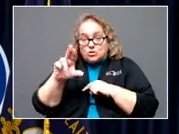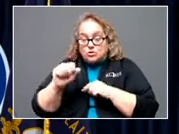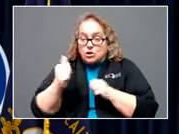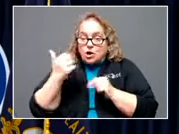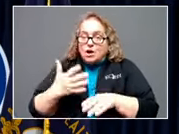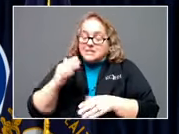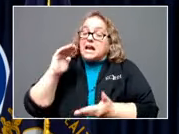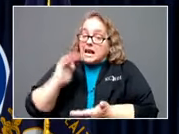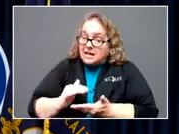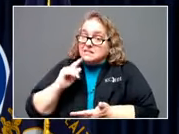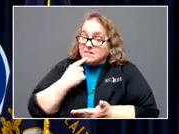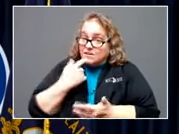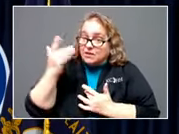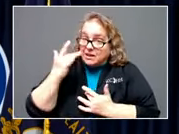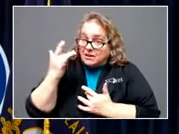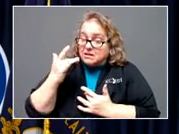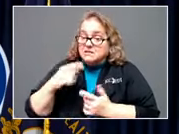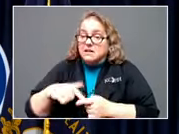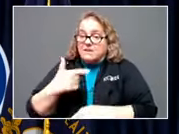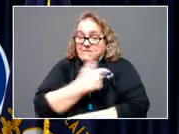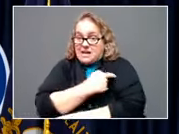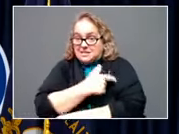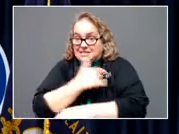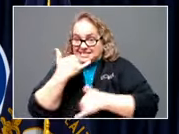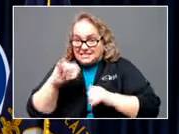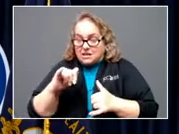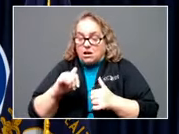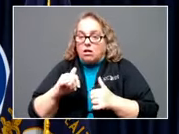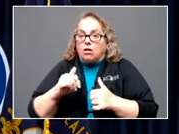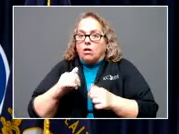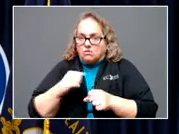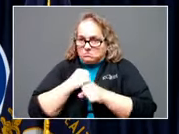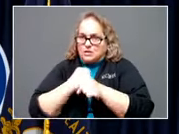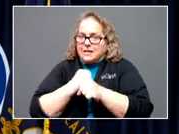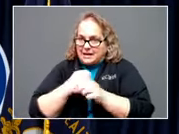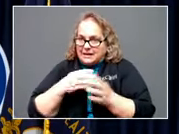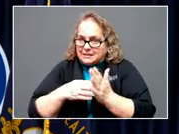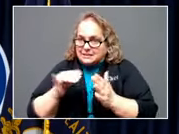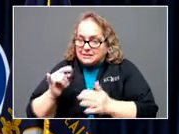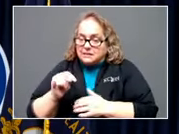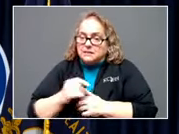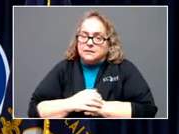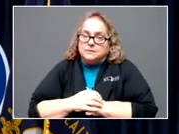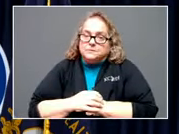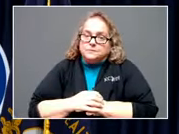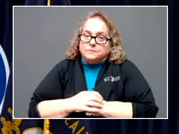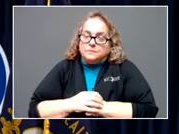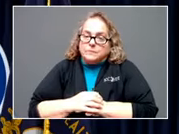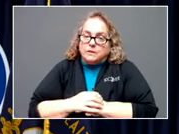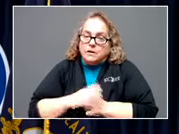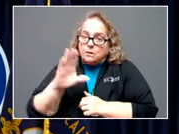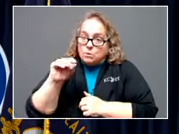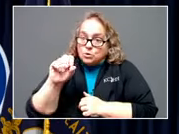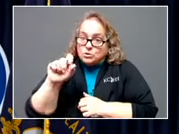illness. Vaccines still hold up, it appears, for preventing severe illness. Boosters,